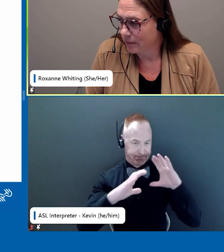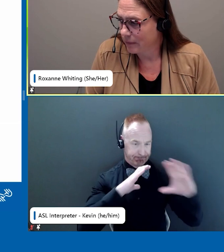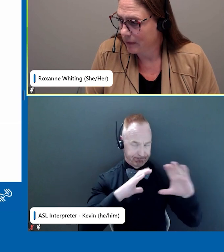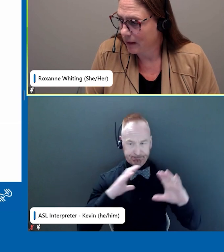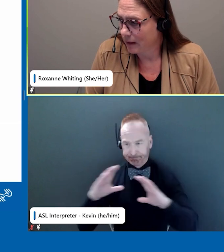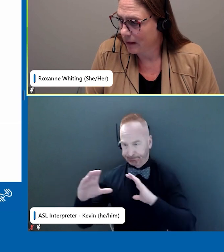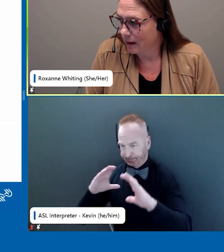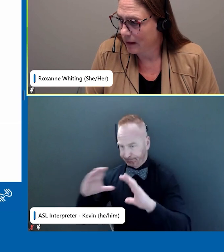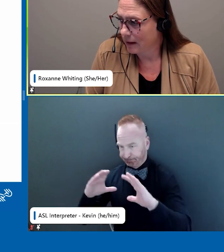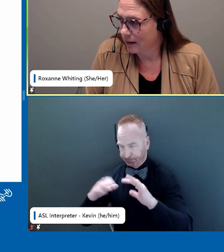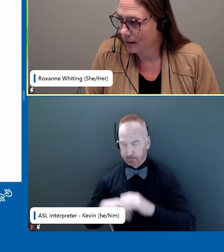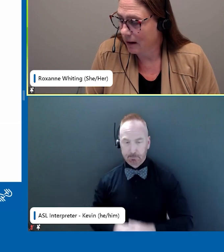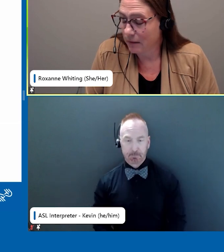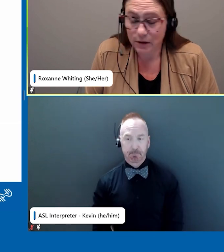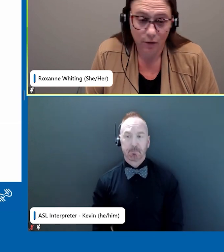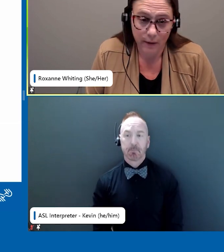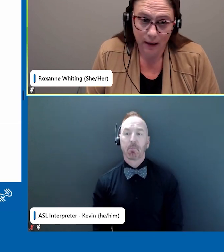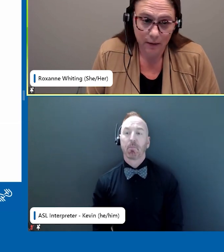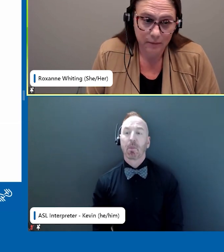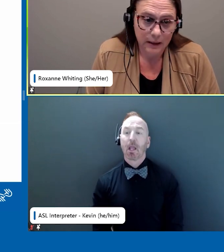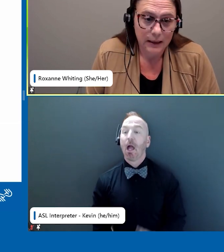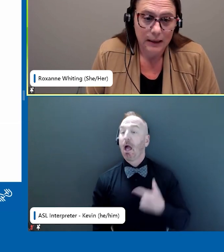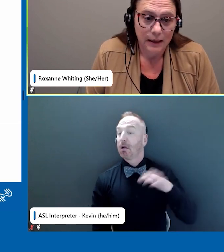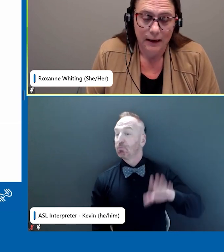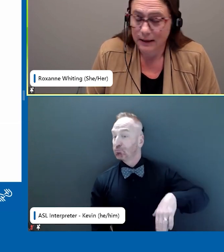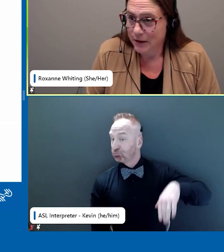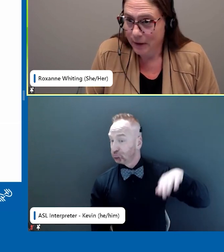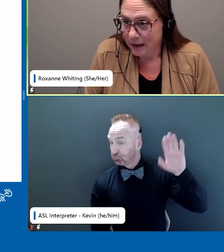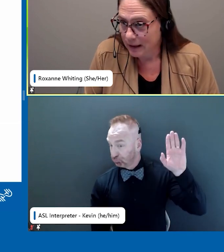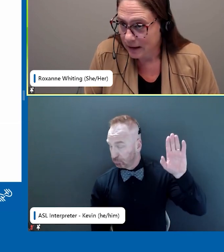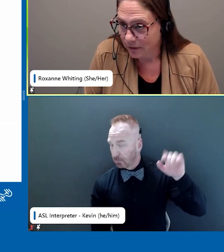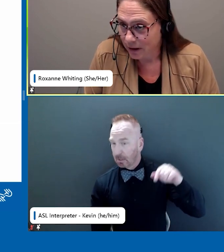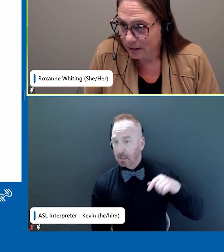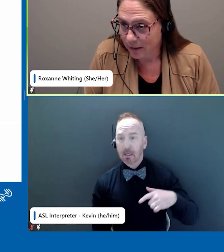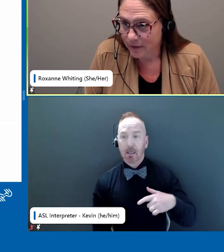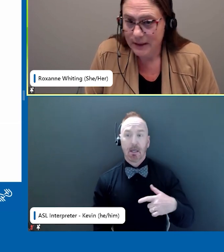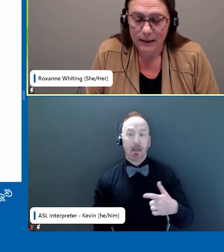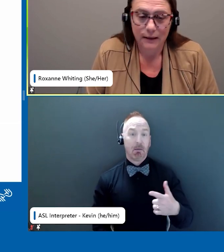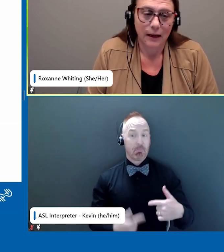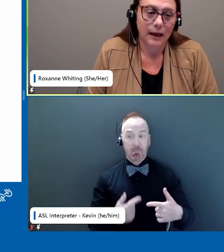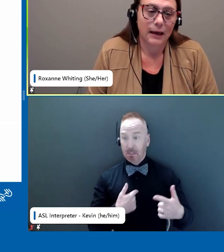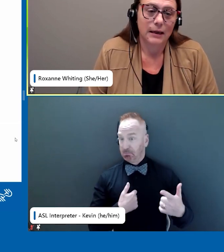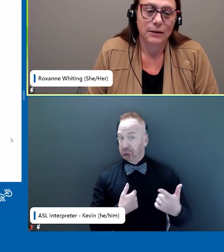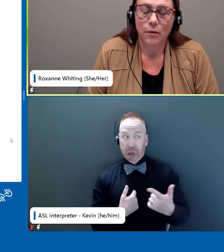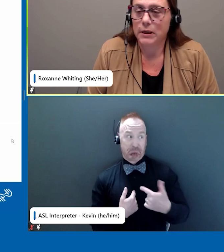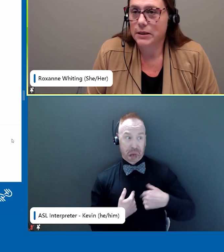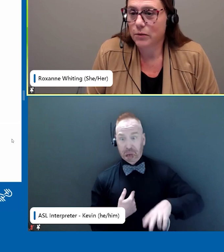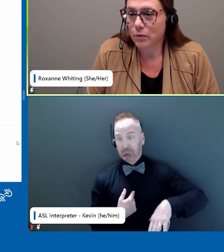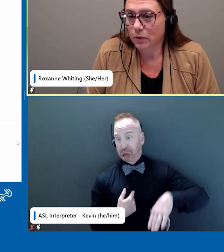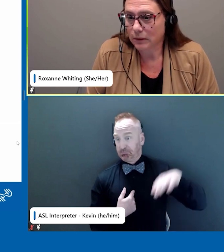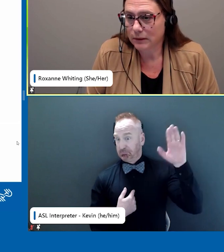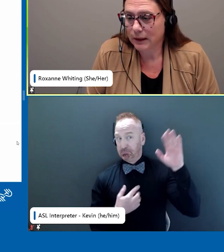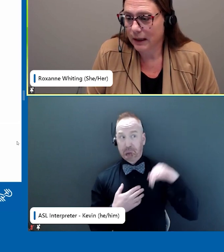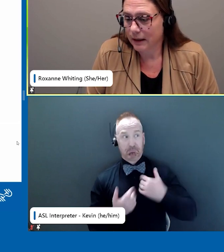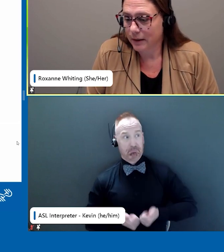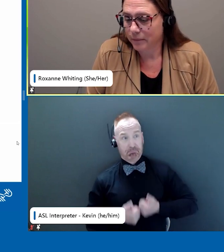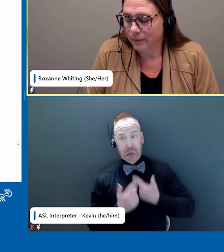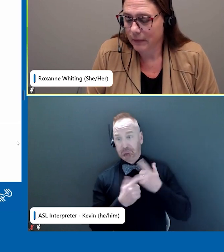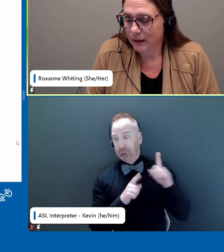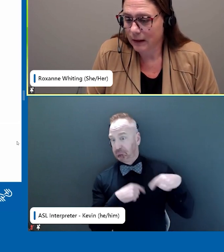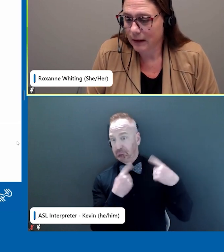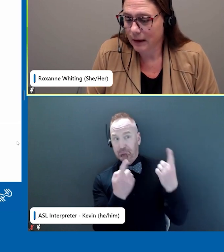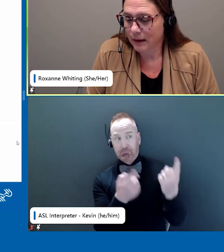I was growing up, I didn't know anything different, obviously, and going to school,